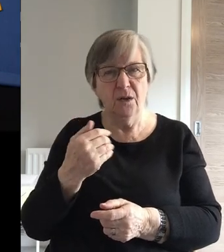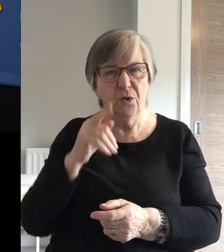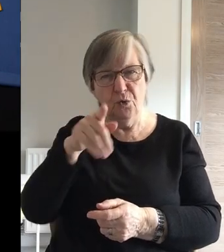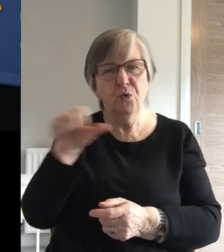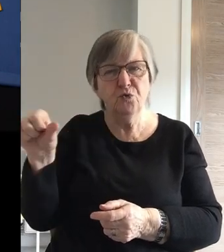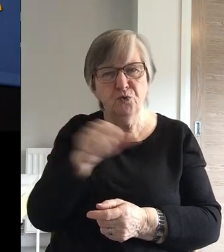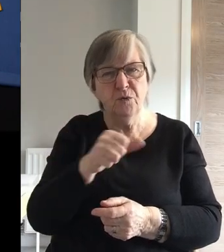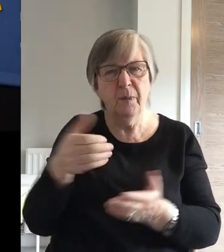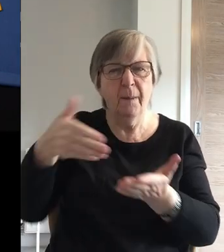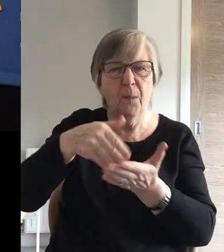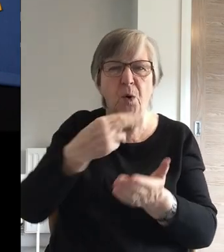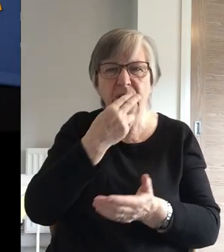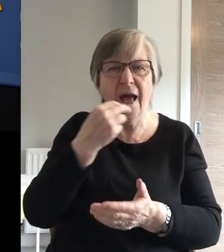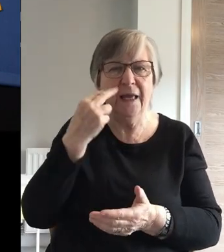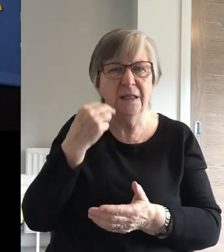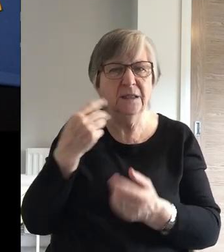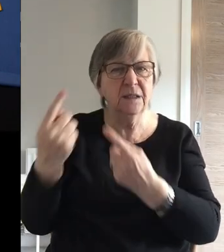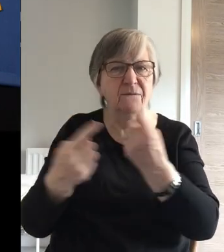nicer to one another.